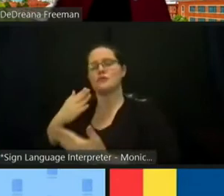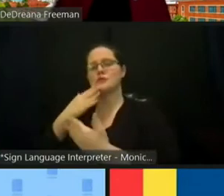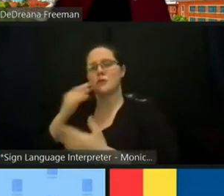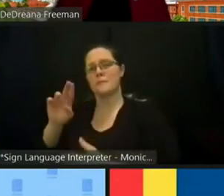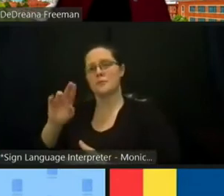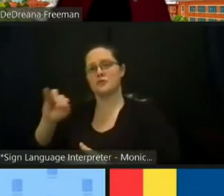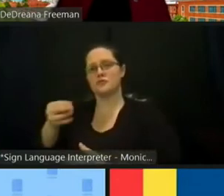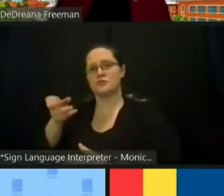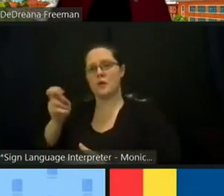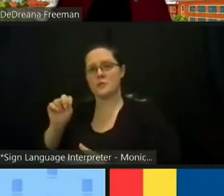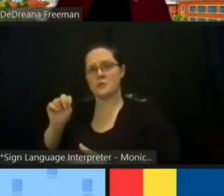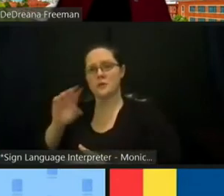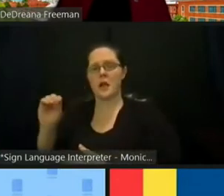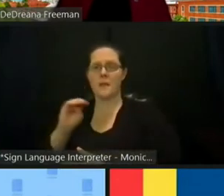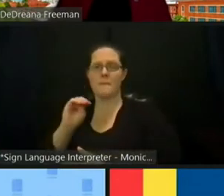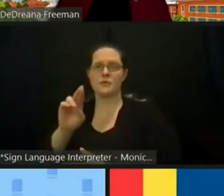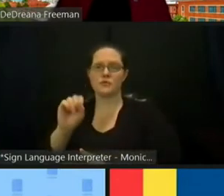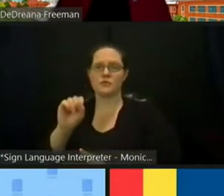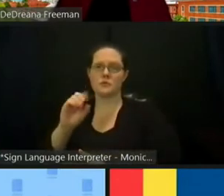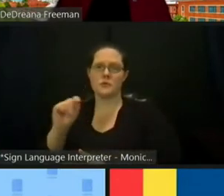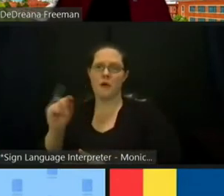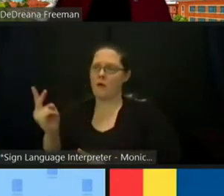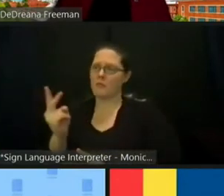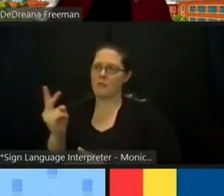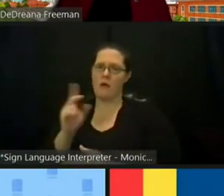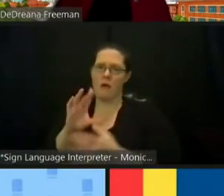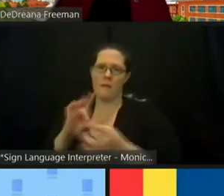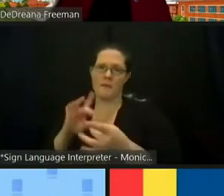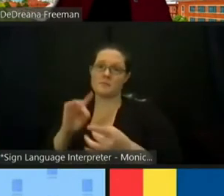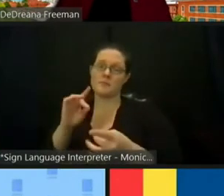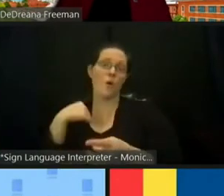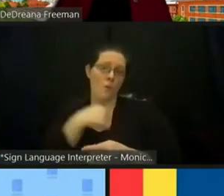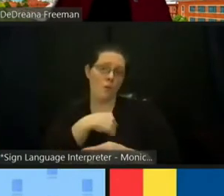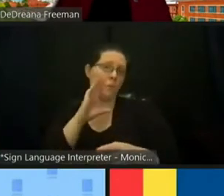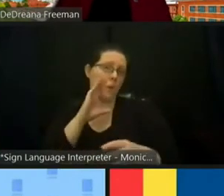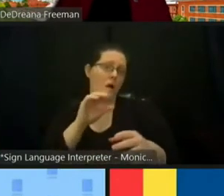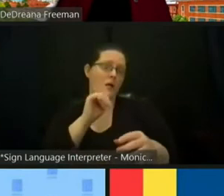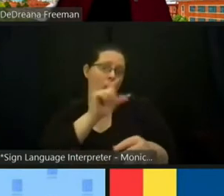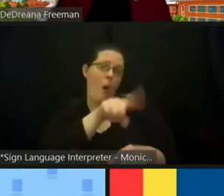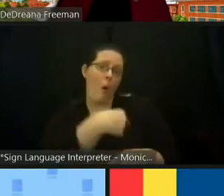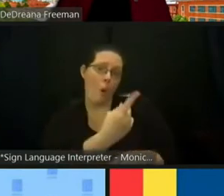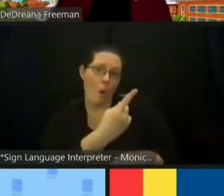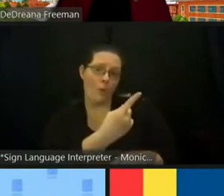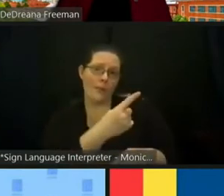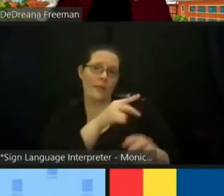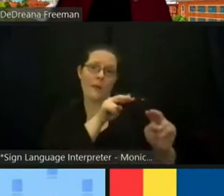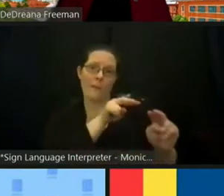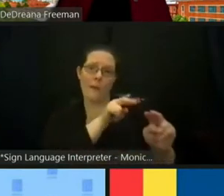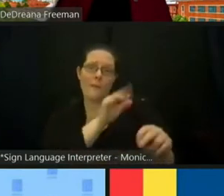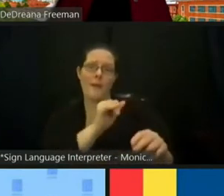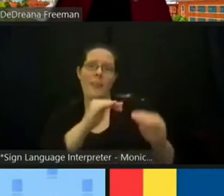comments. And it will be closely monitored, not only by the Affordable Housing Implementation Committee, but also by the council.